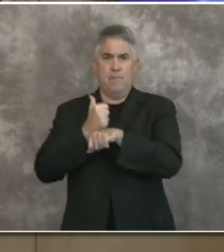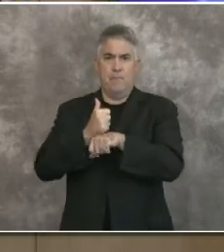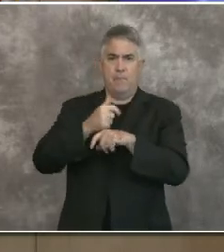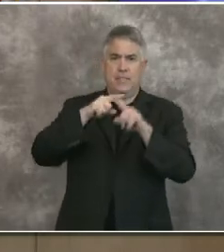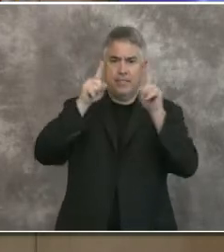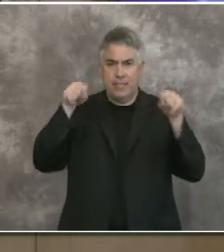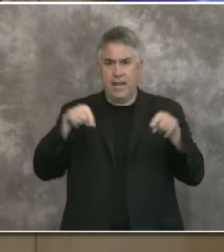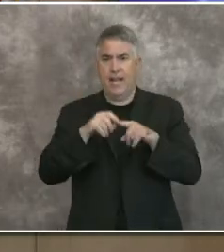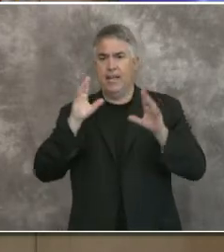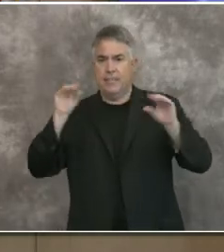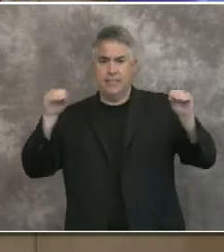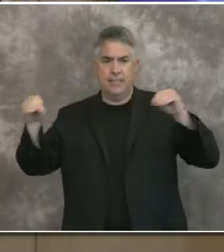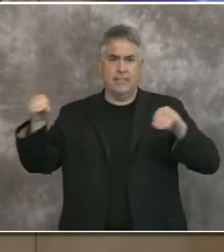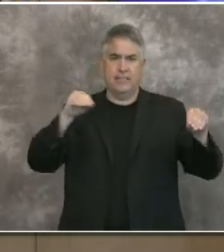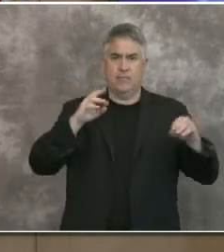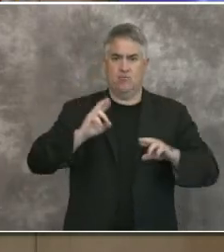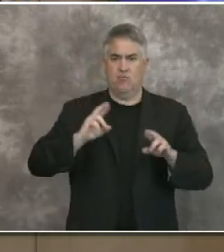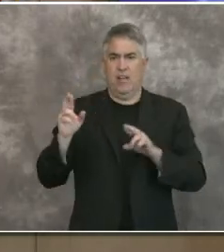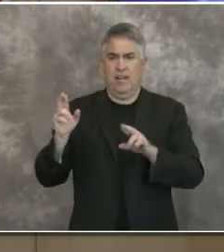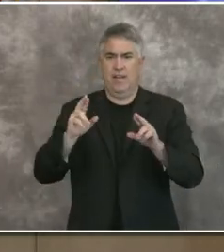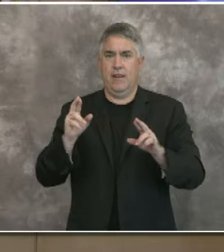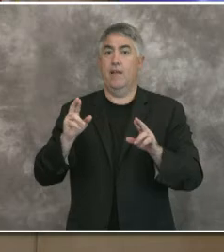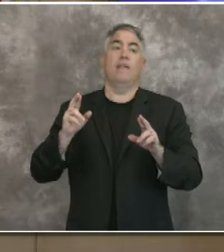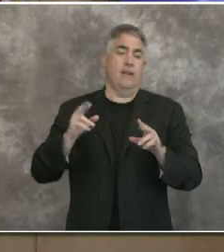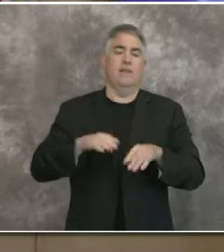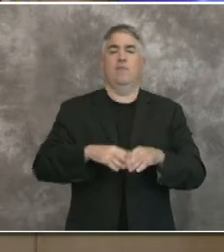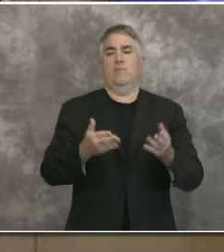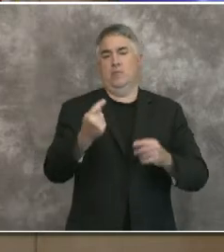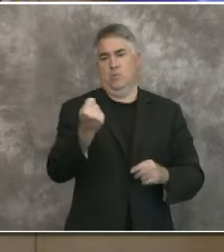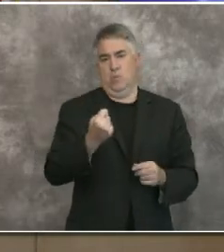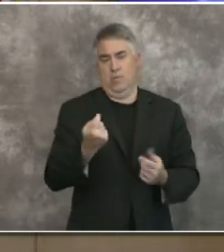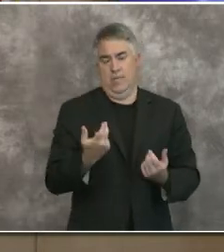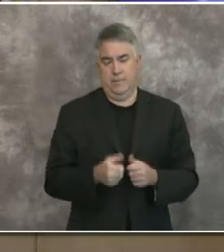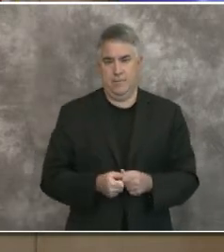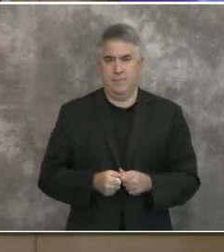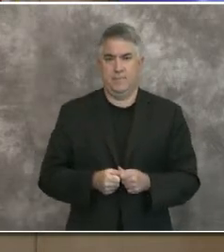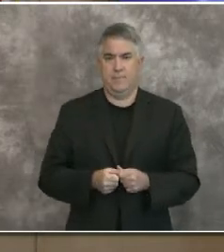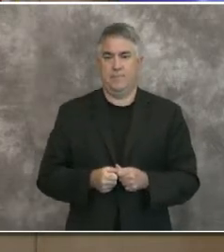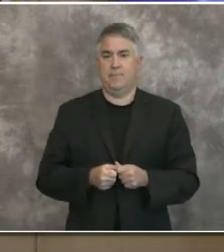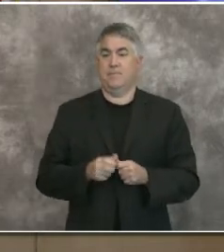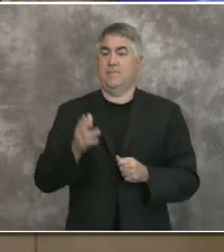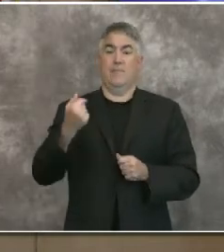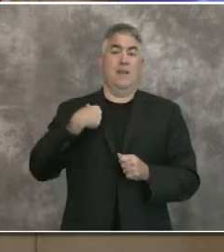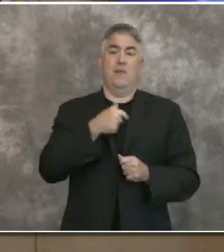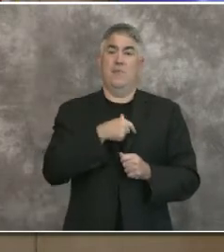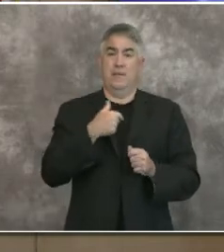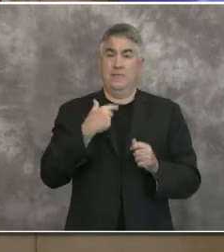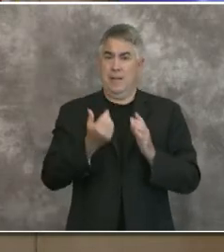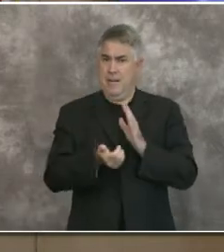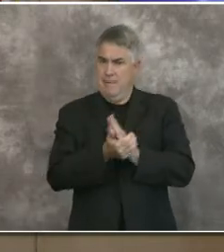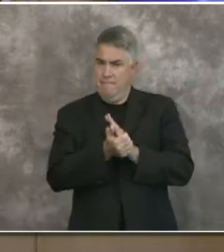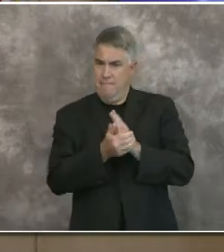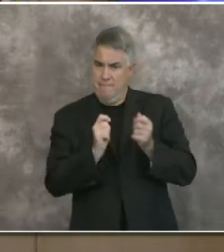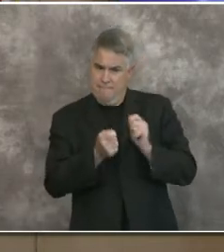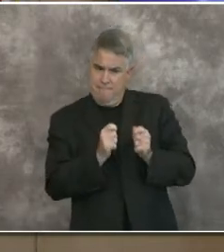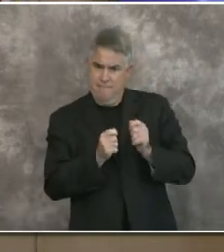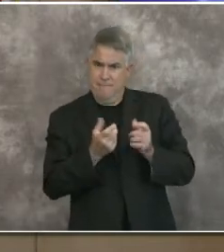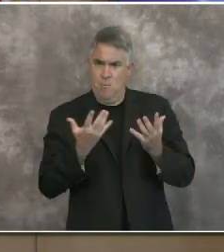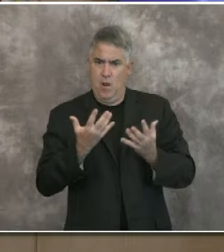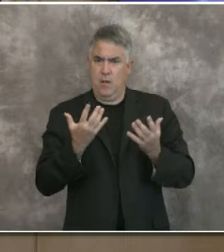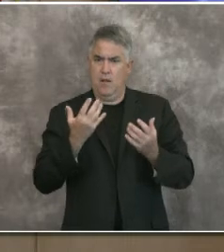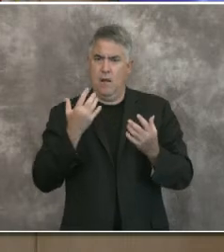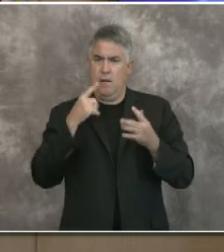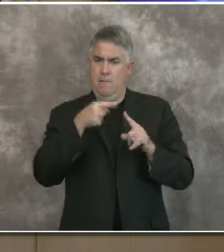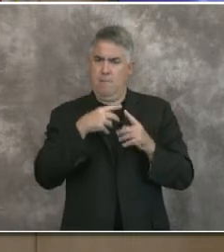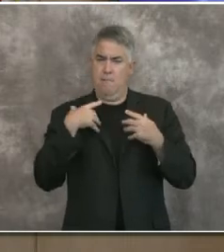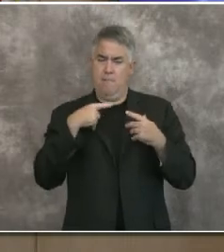be in effect. But we will be amending our public health order that will allow, we do not require local cities or state beaches